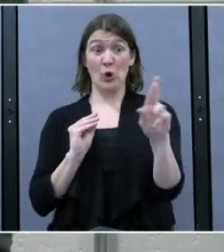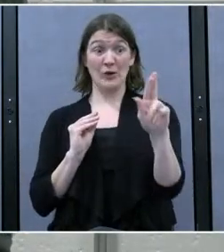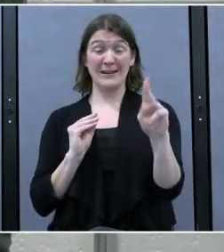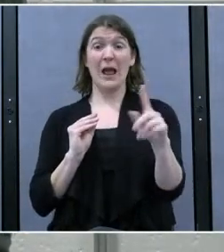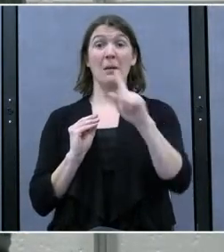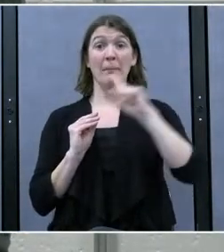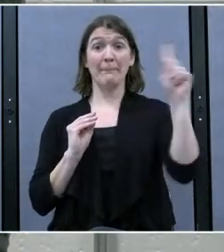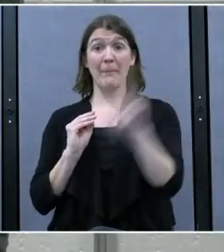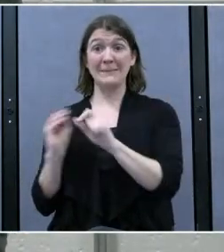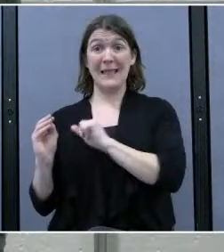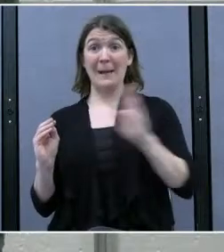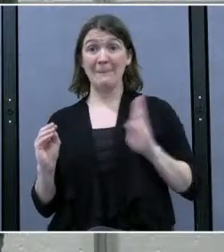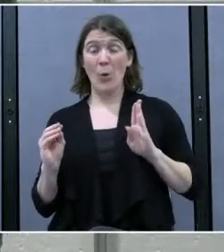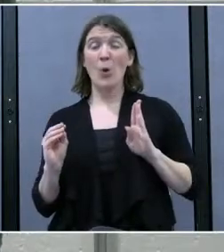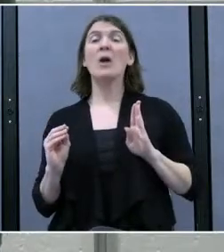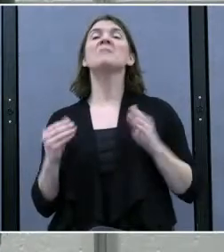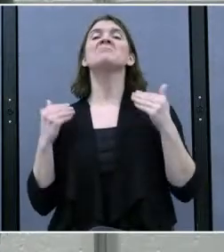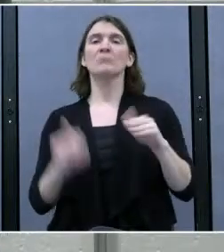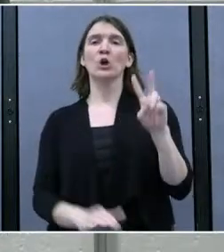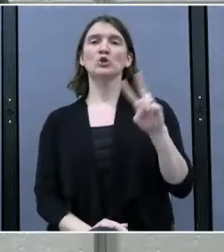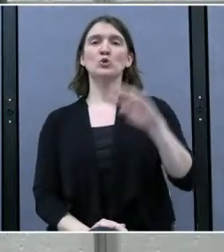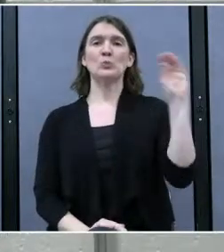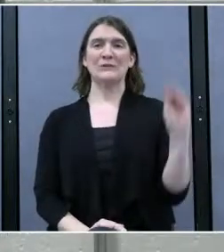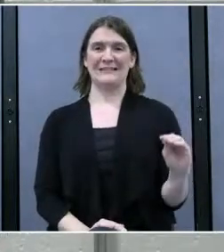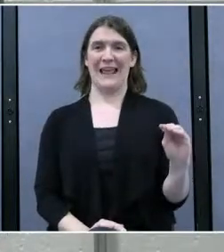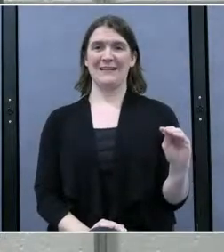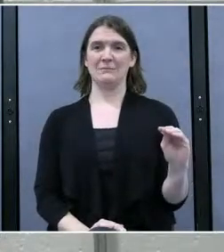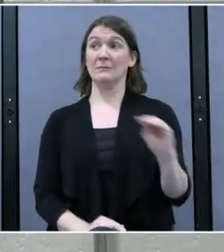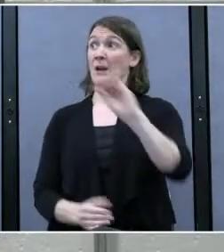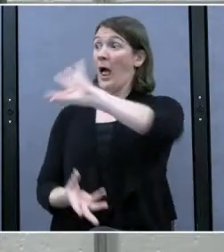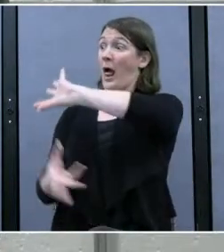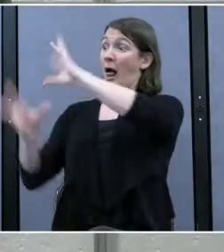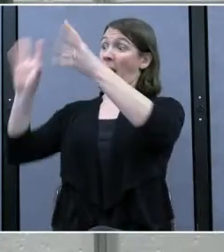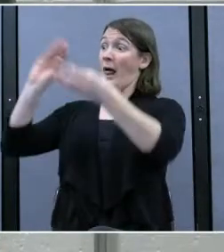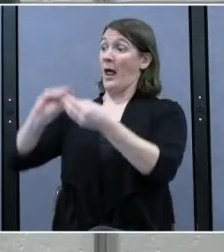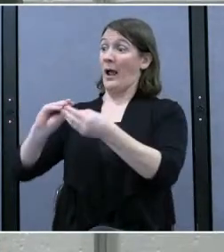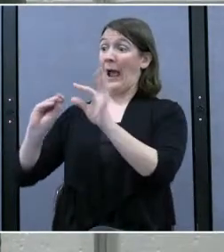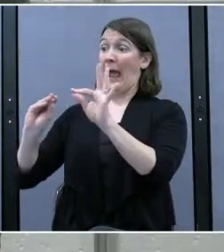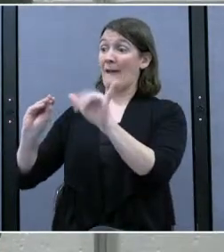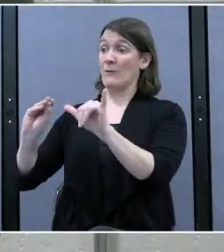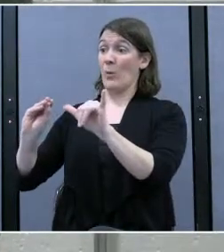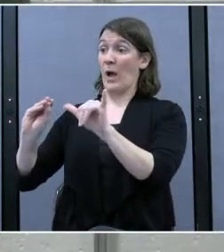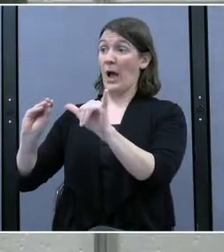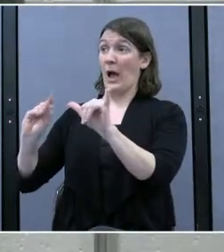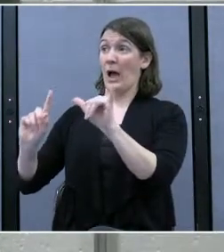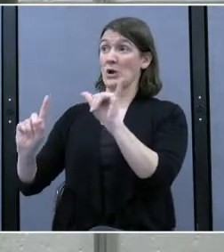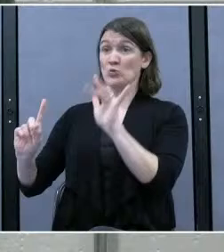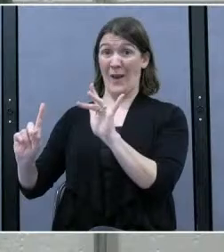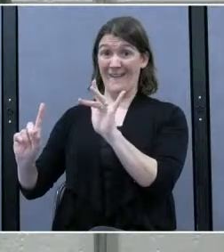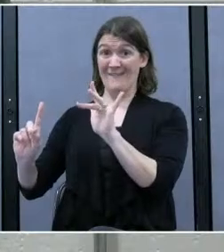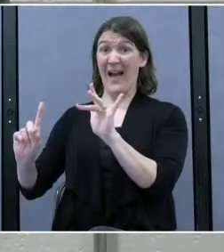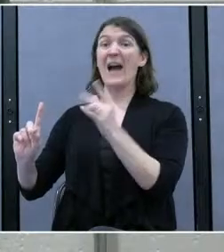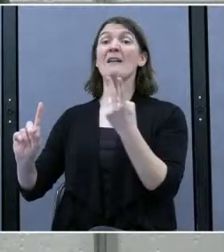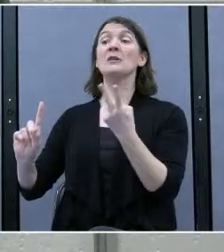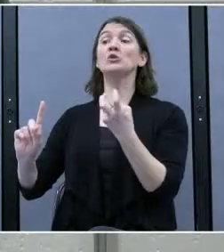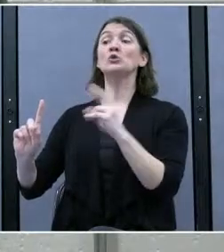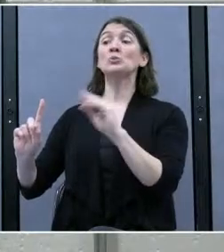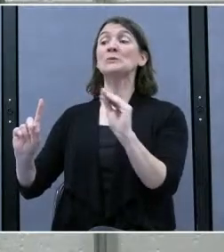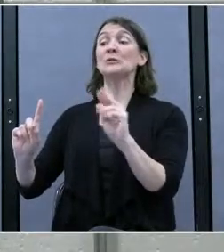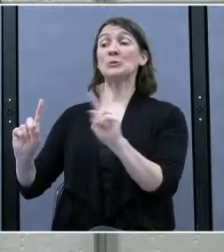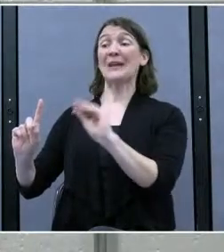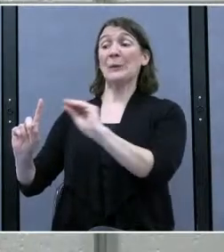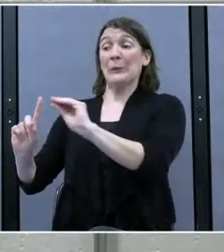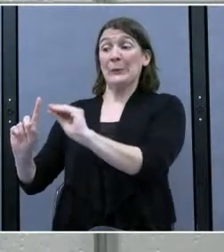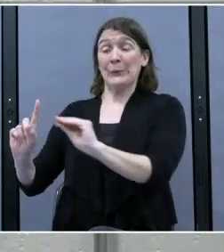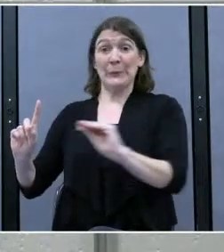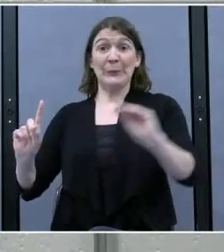board to allocate 2% of the FY 25 budget